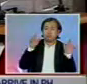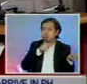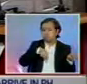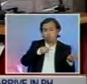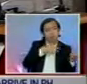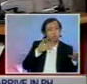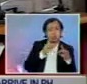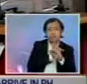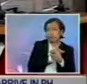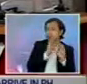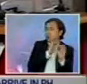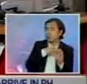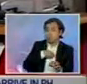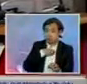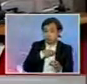Honor.